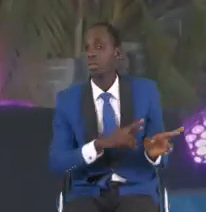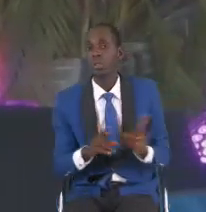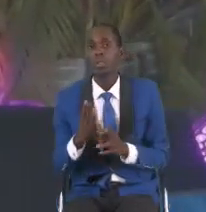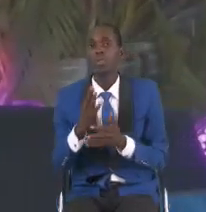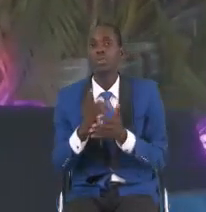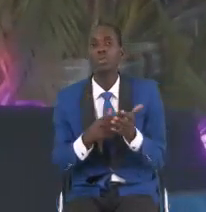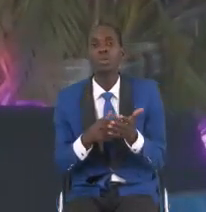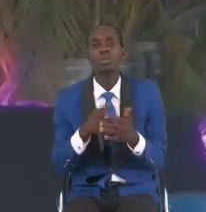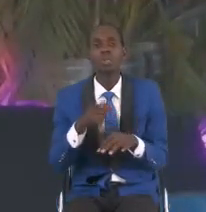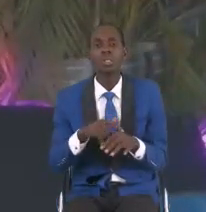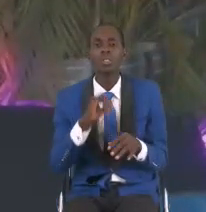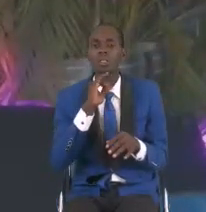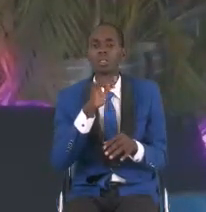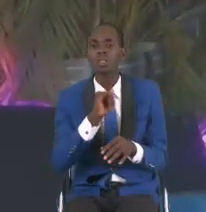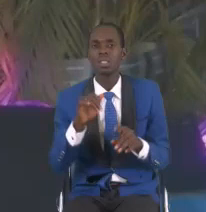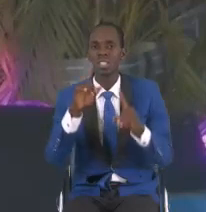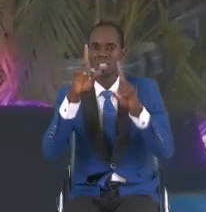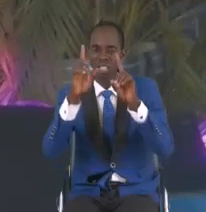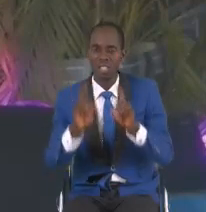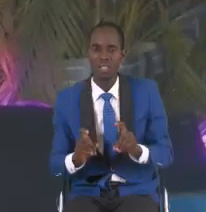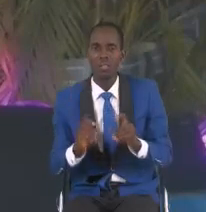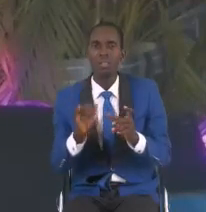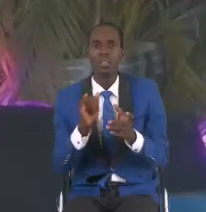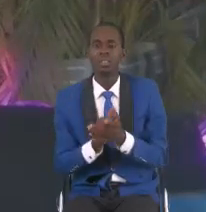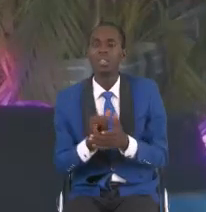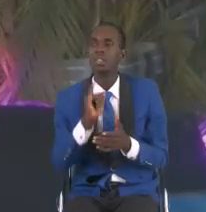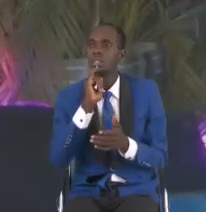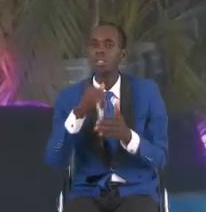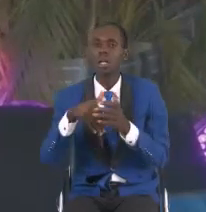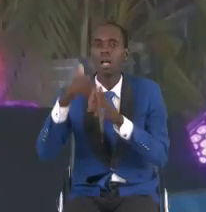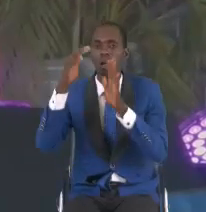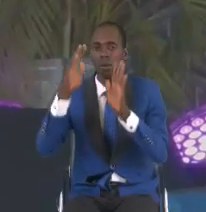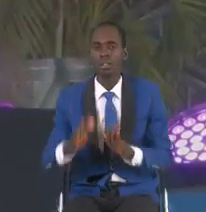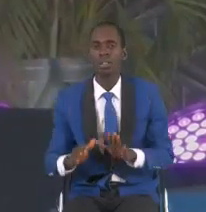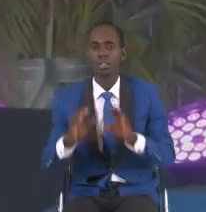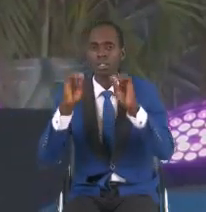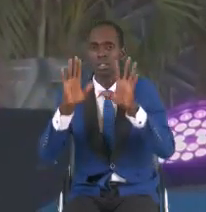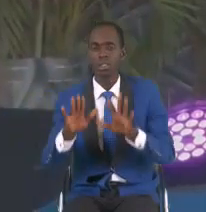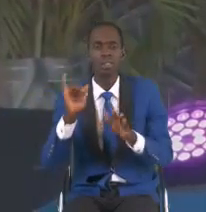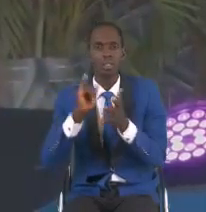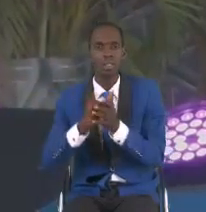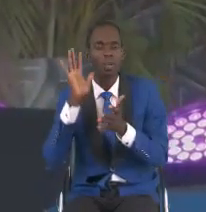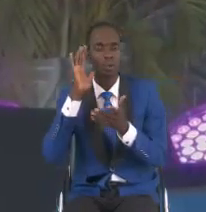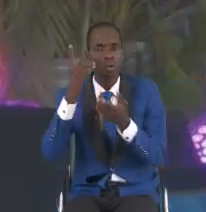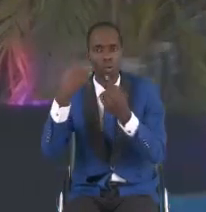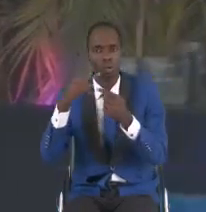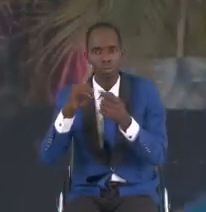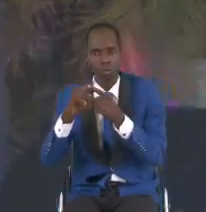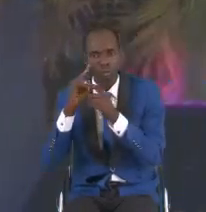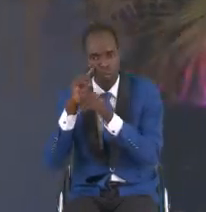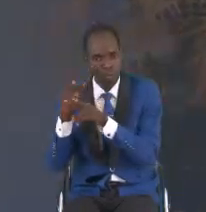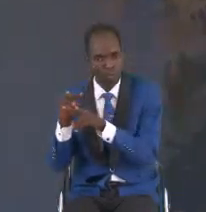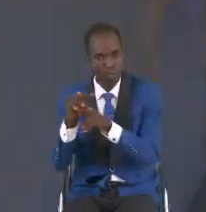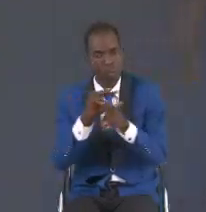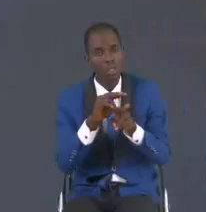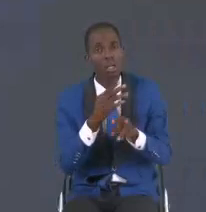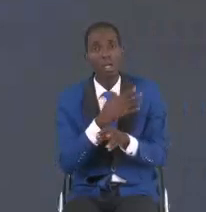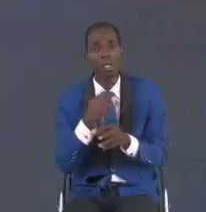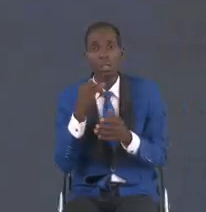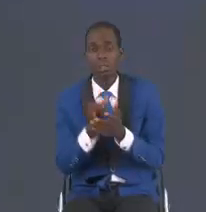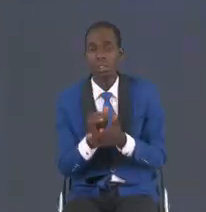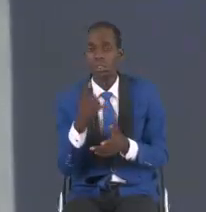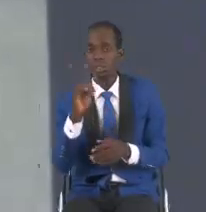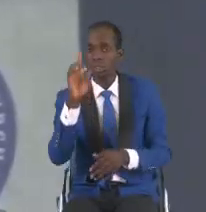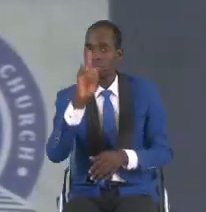The examiners are outside. They are not our teachers we are familiar with. And they say, the date of the